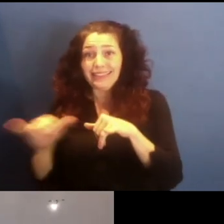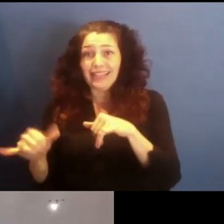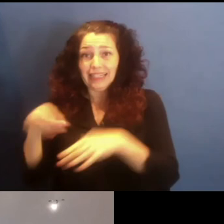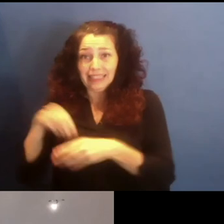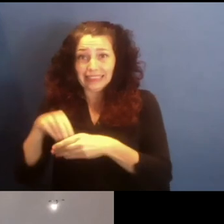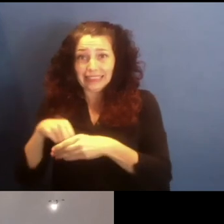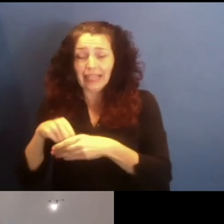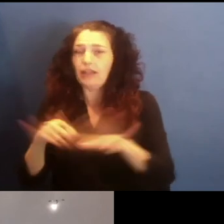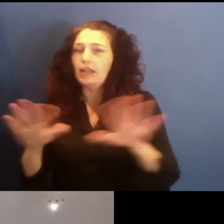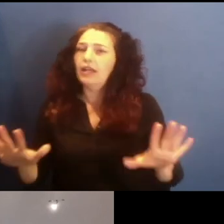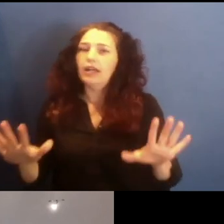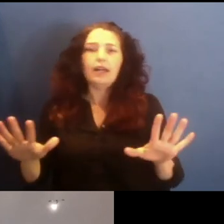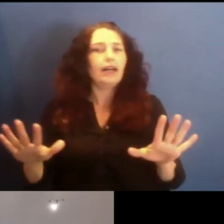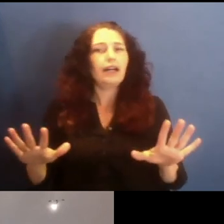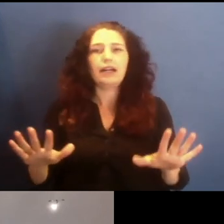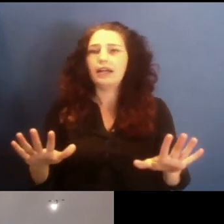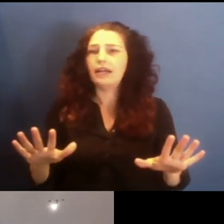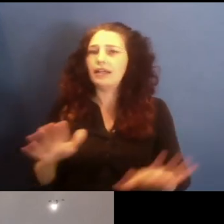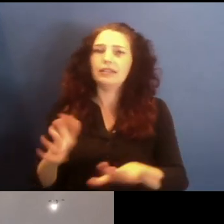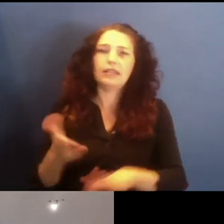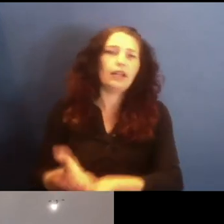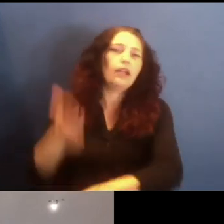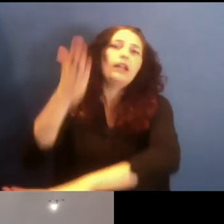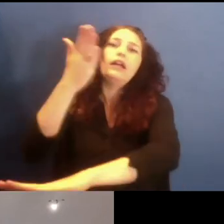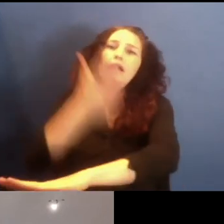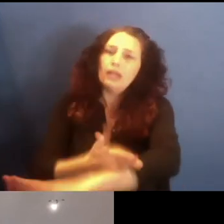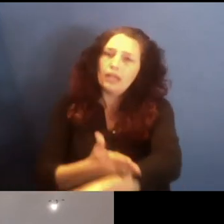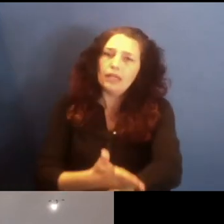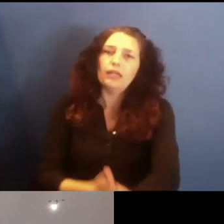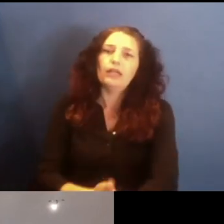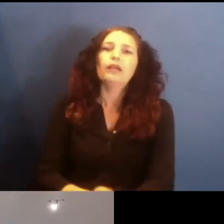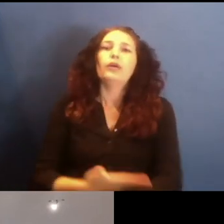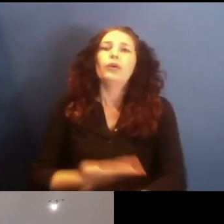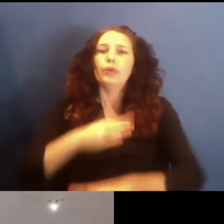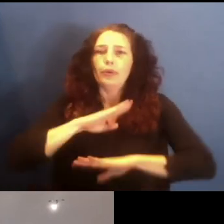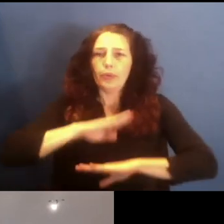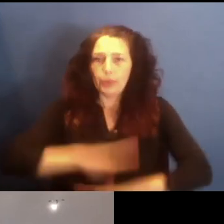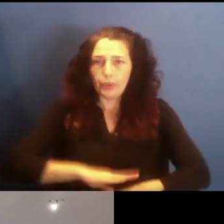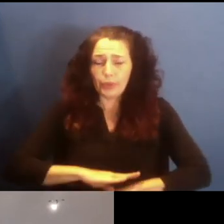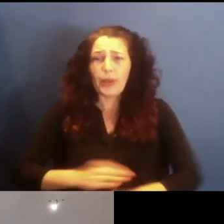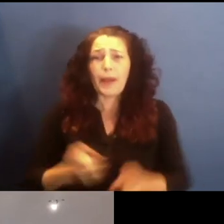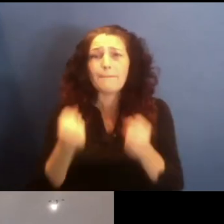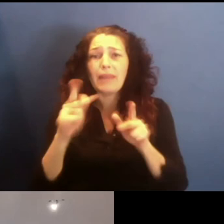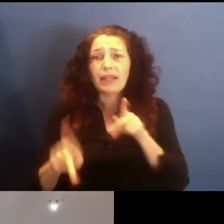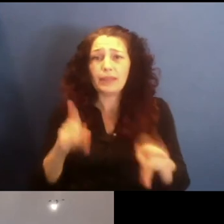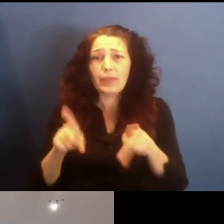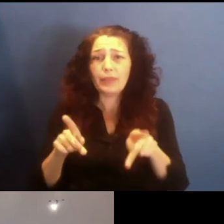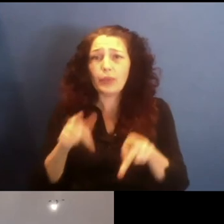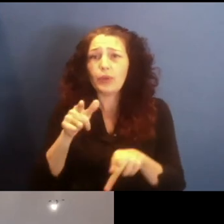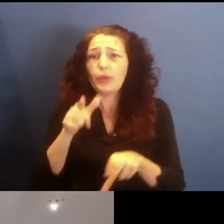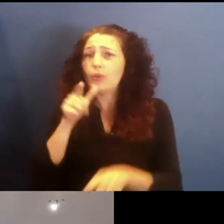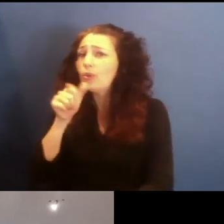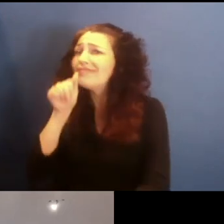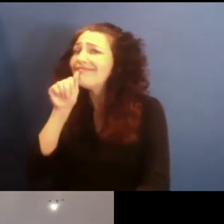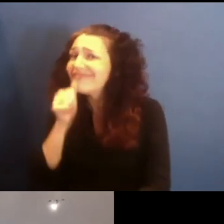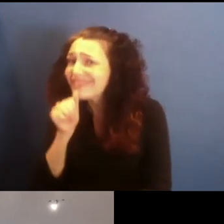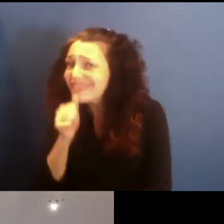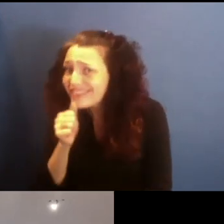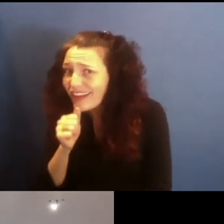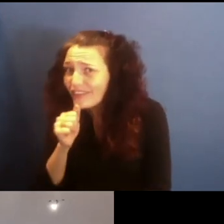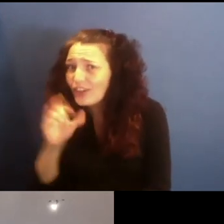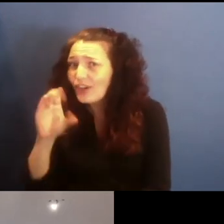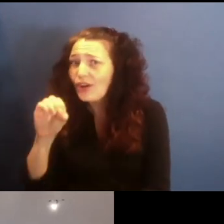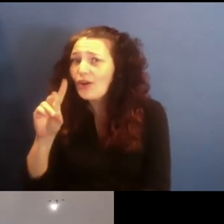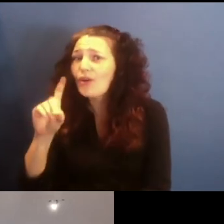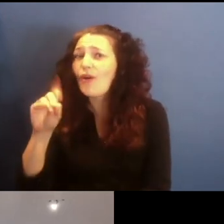And for so many people who suffer from COVID-19, it is an extremely difficult situation. It is a